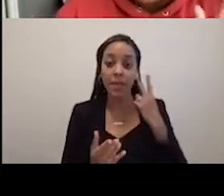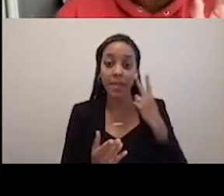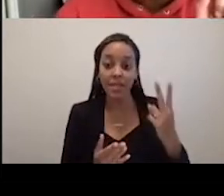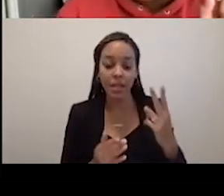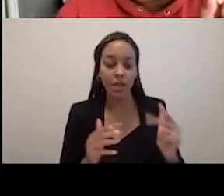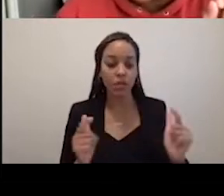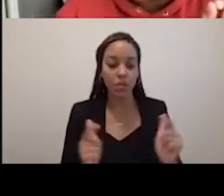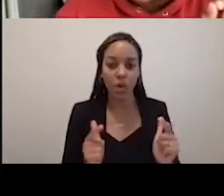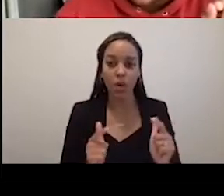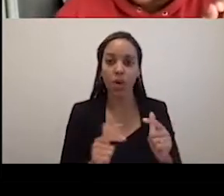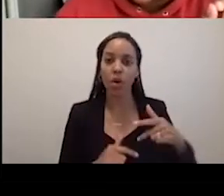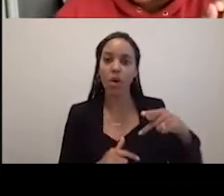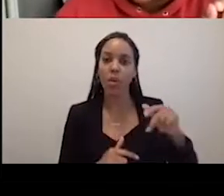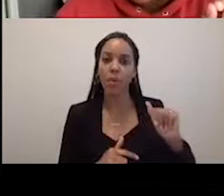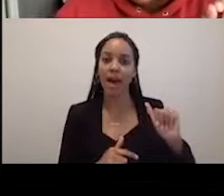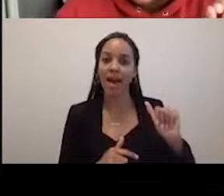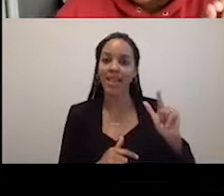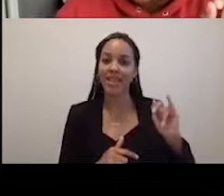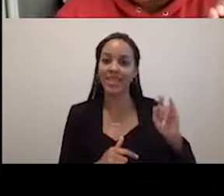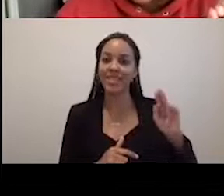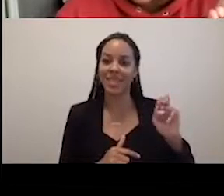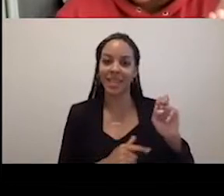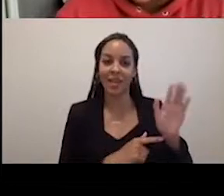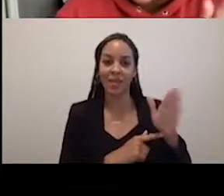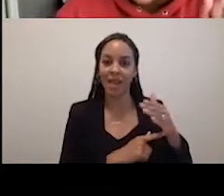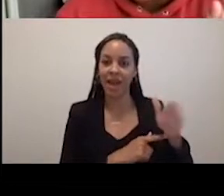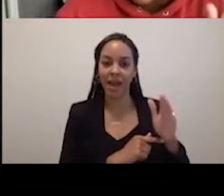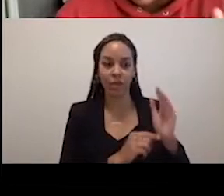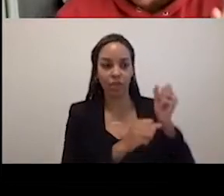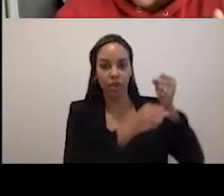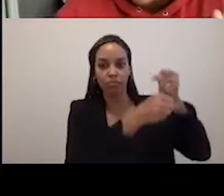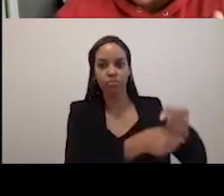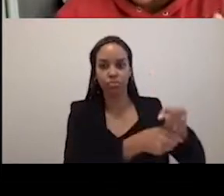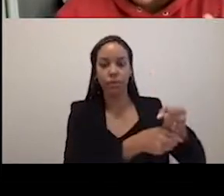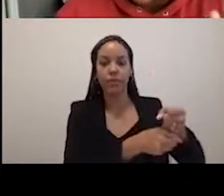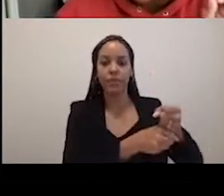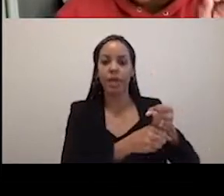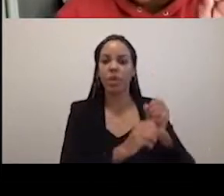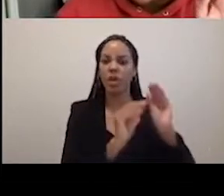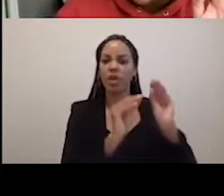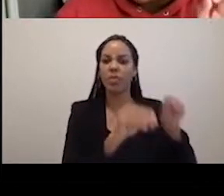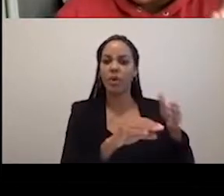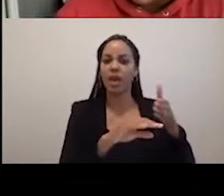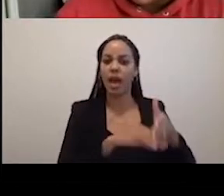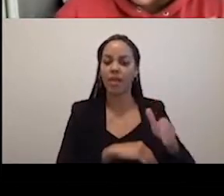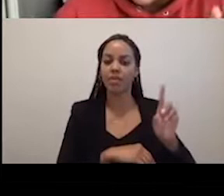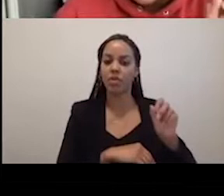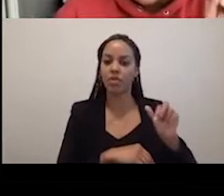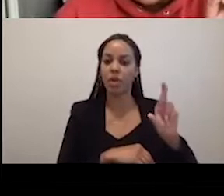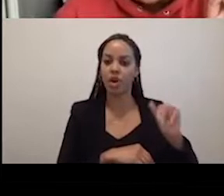small Palestinian flag in the yard that we put there after Dar Jacir's garden was